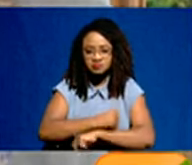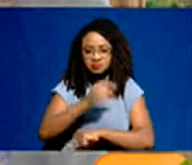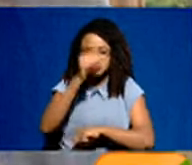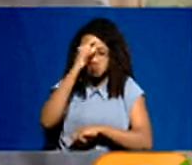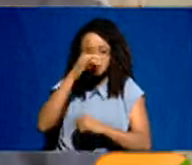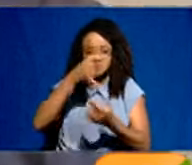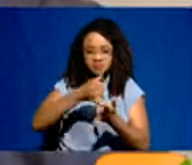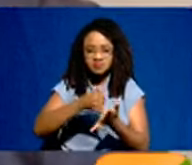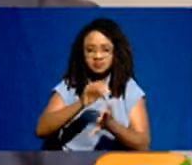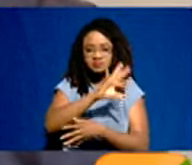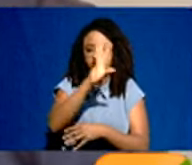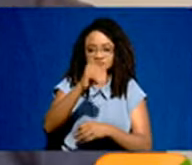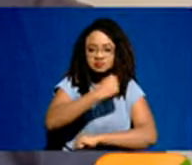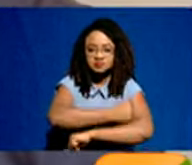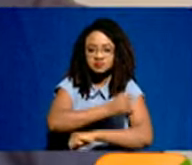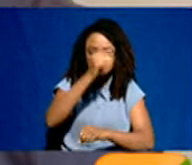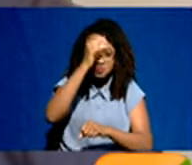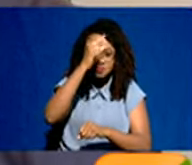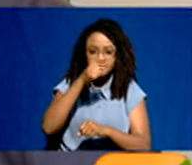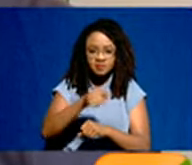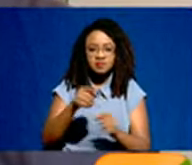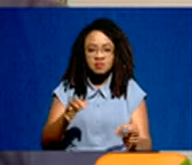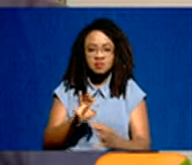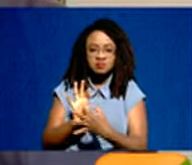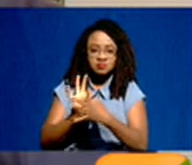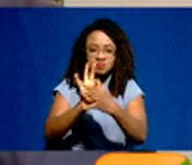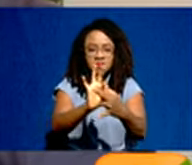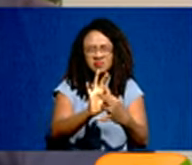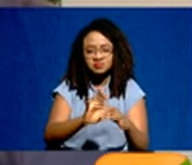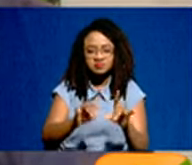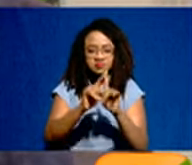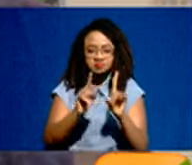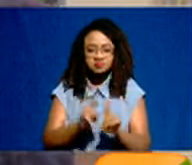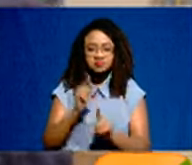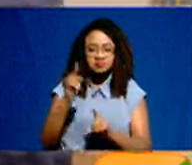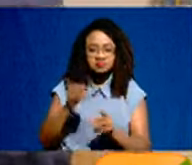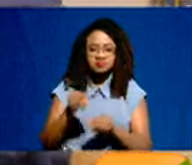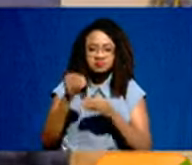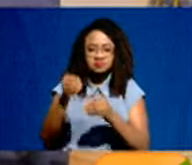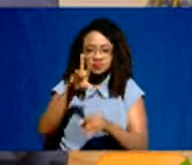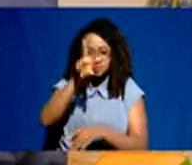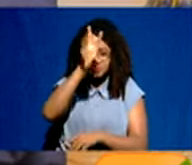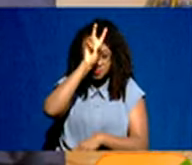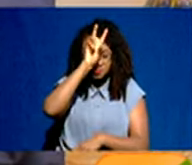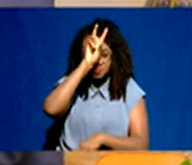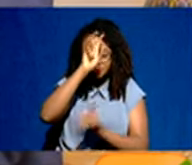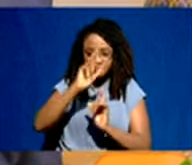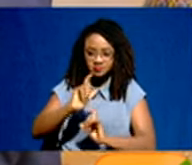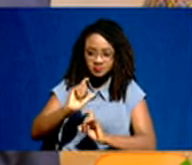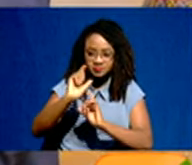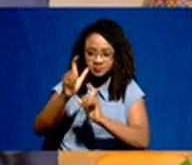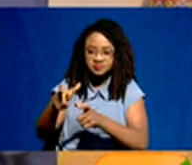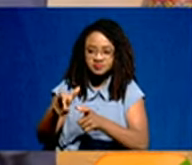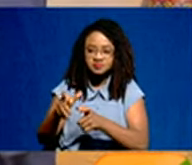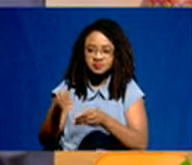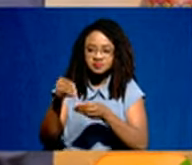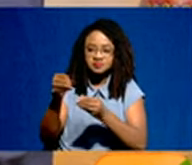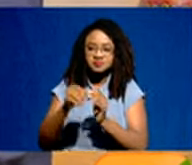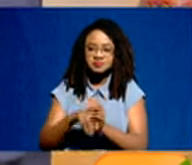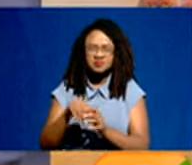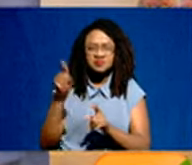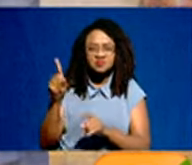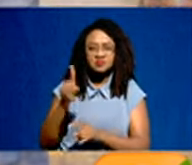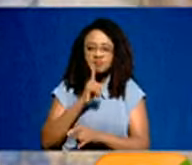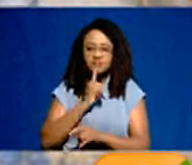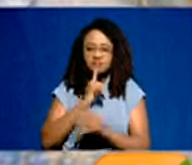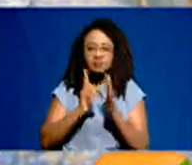of Government. As an AU affiliate, Kuria also presented Raila with a live goat as a gift. Kuria said they